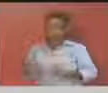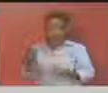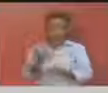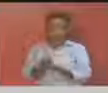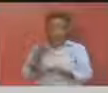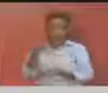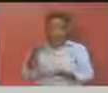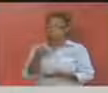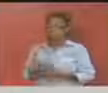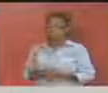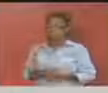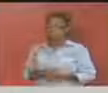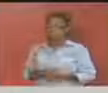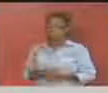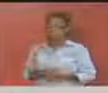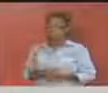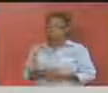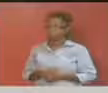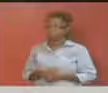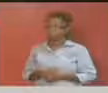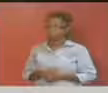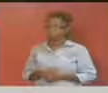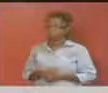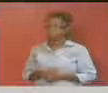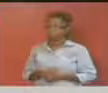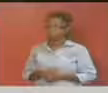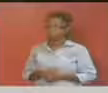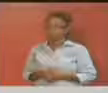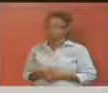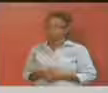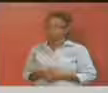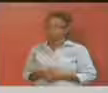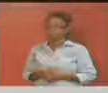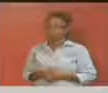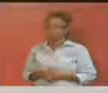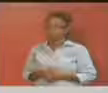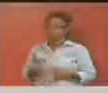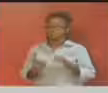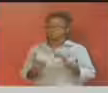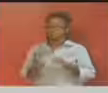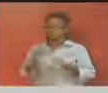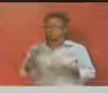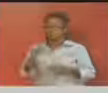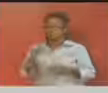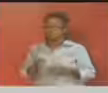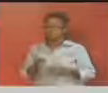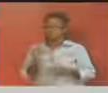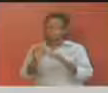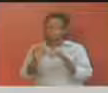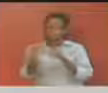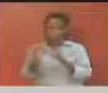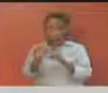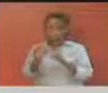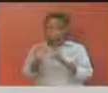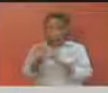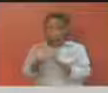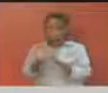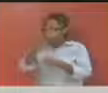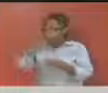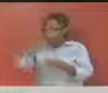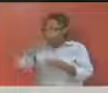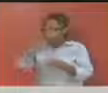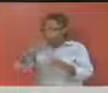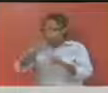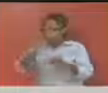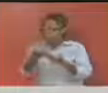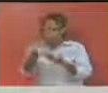we are vaccinating people, as I said before, based on high risk and high exposure. So, in phase